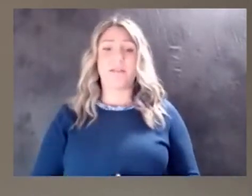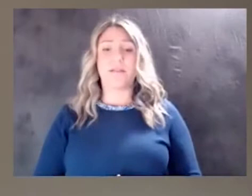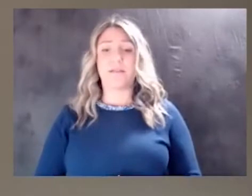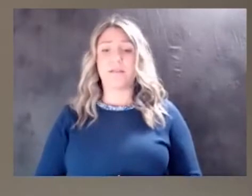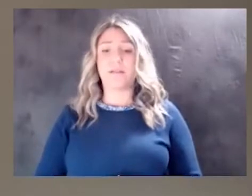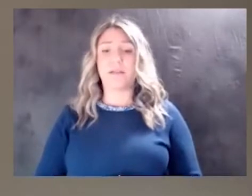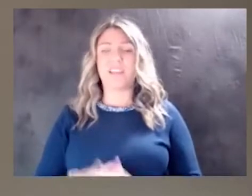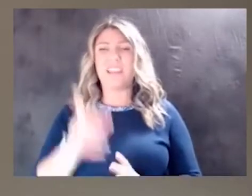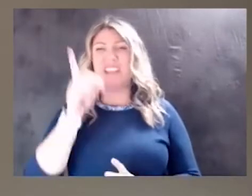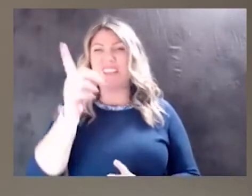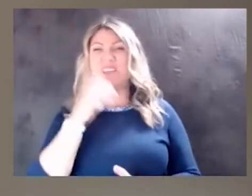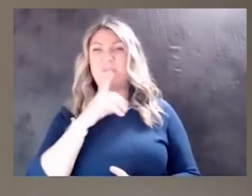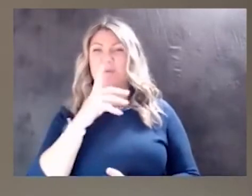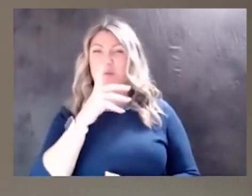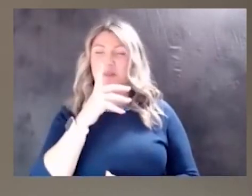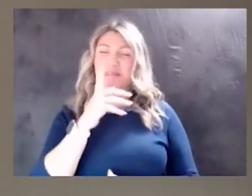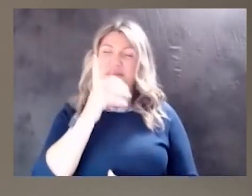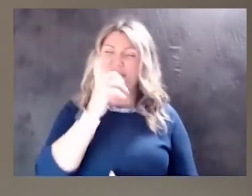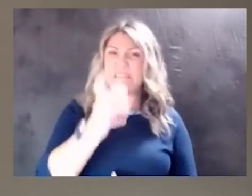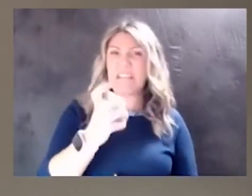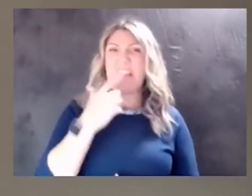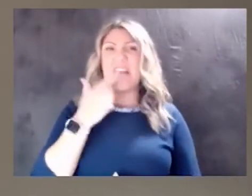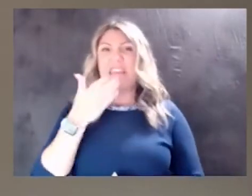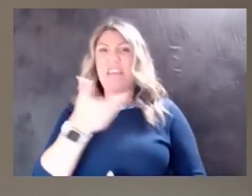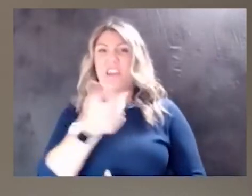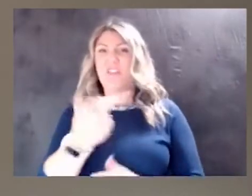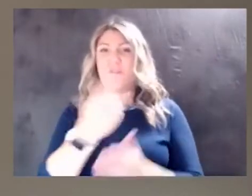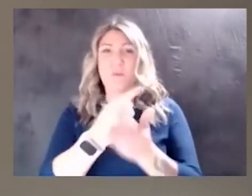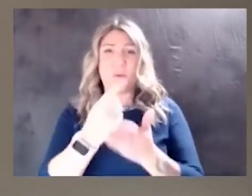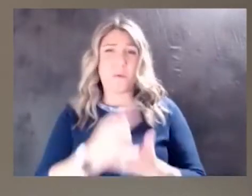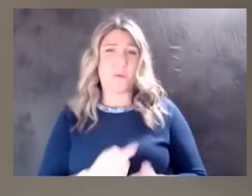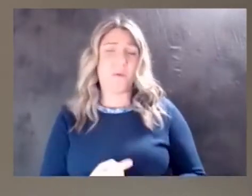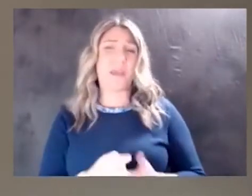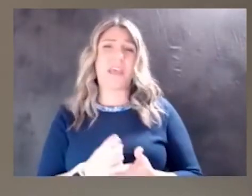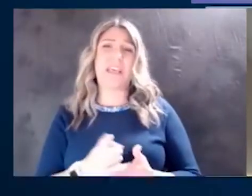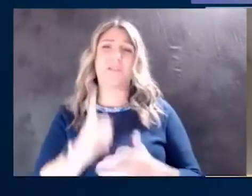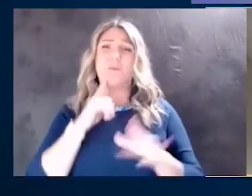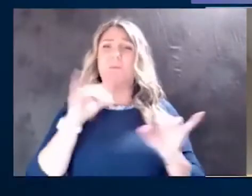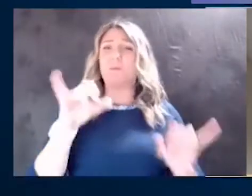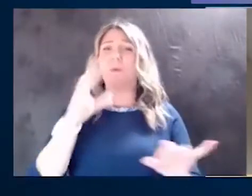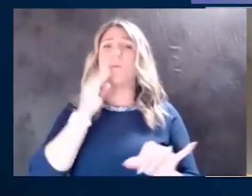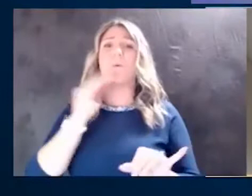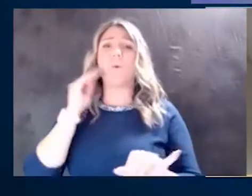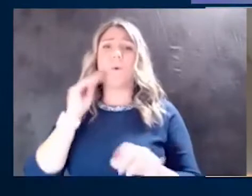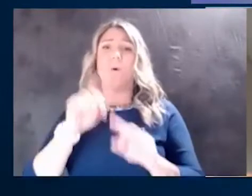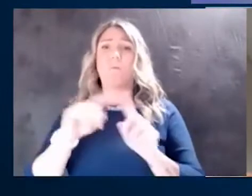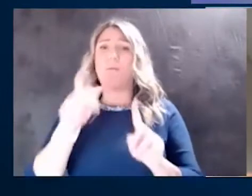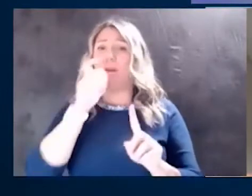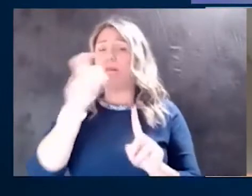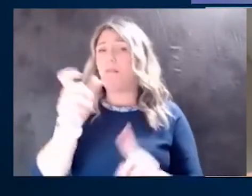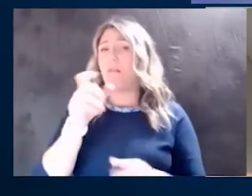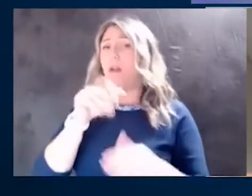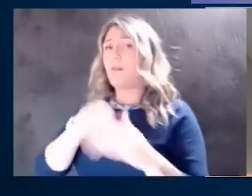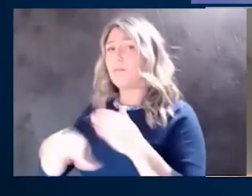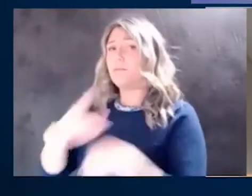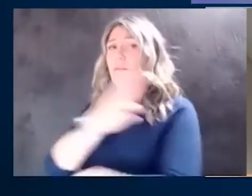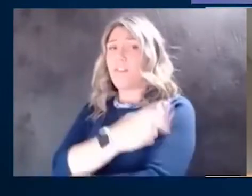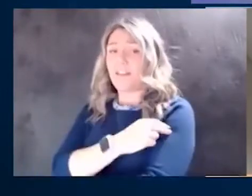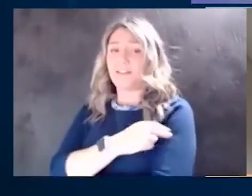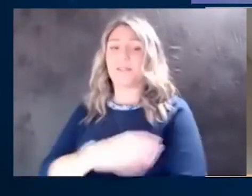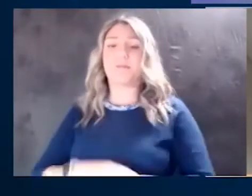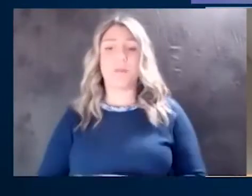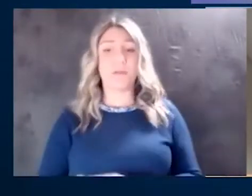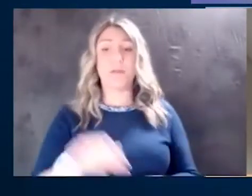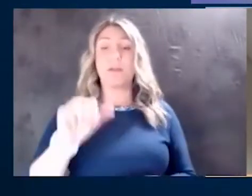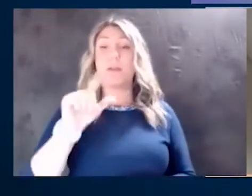for a couple weeks because he wasn't feeling well, but he didn't have to go to the hospital. Good. Okay. And then Alice, did I see you? Did